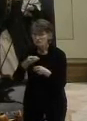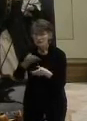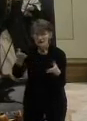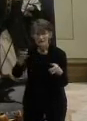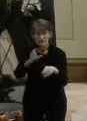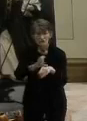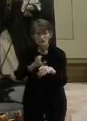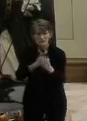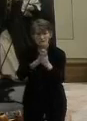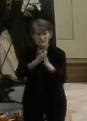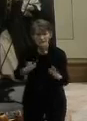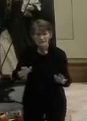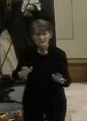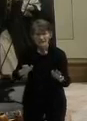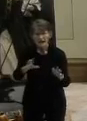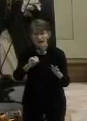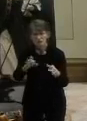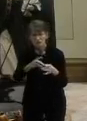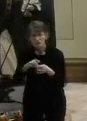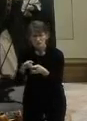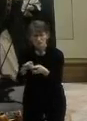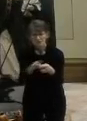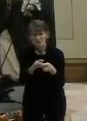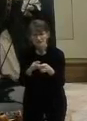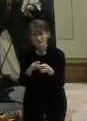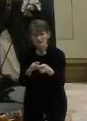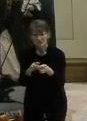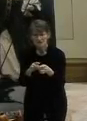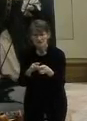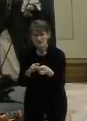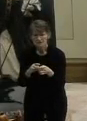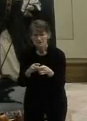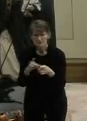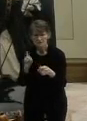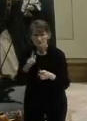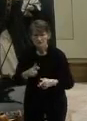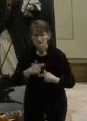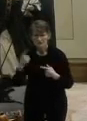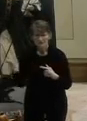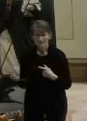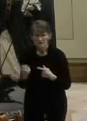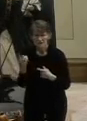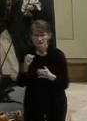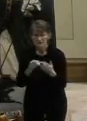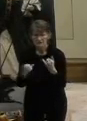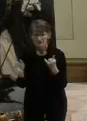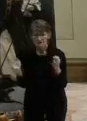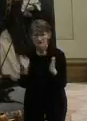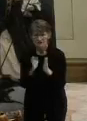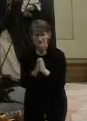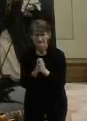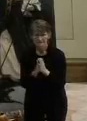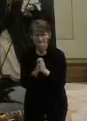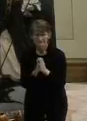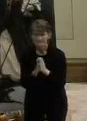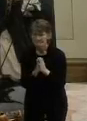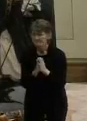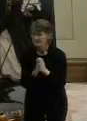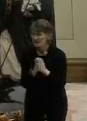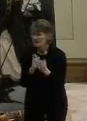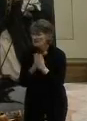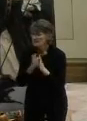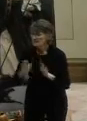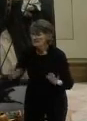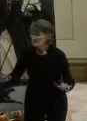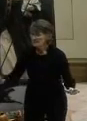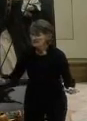your church peace and unity in accordance with your will, who lives and reigns forever and ever. Amen. The